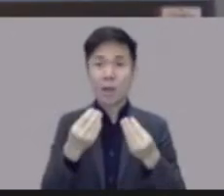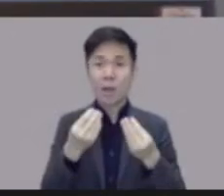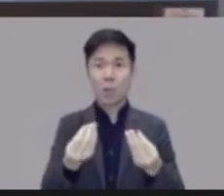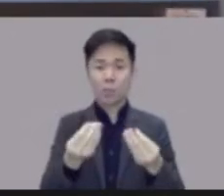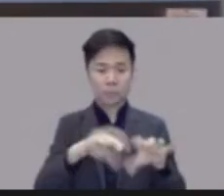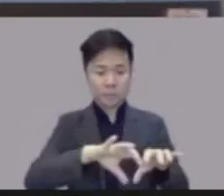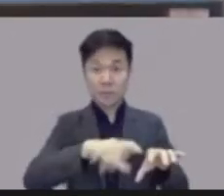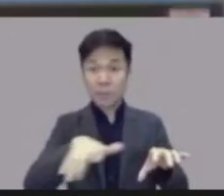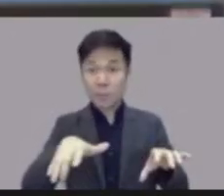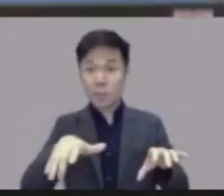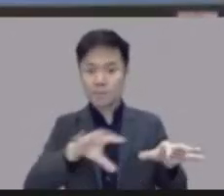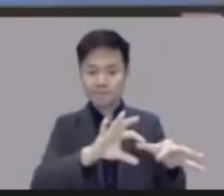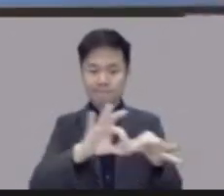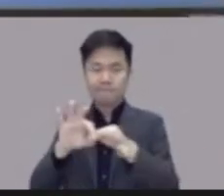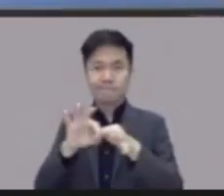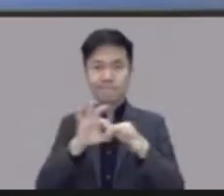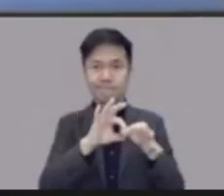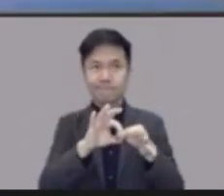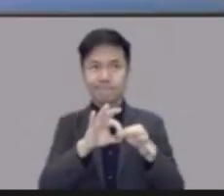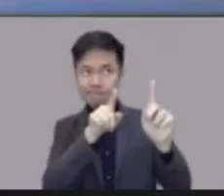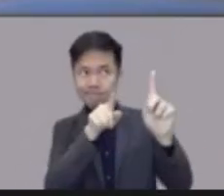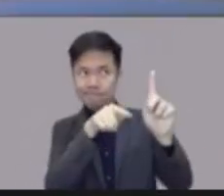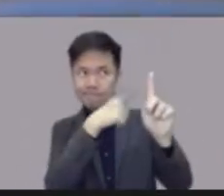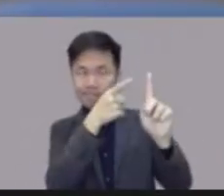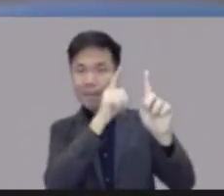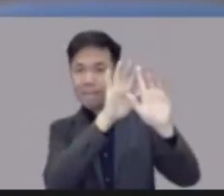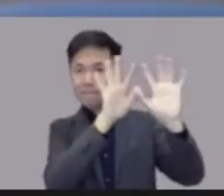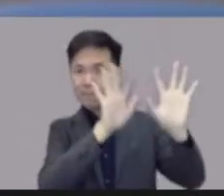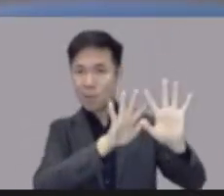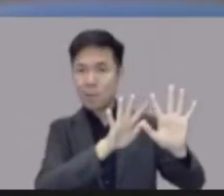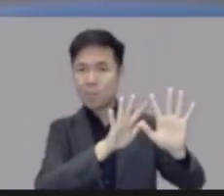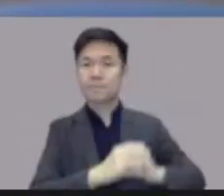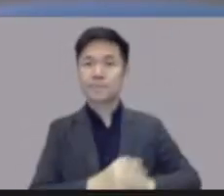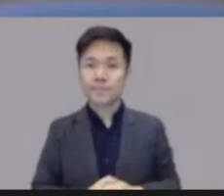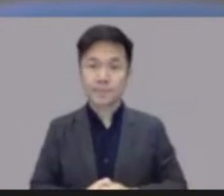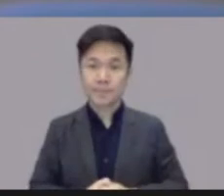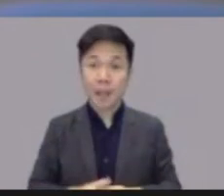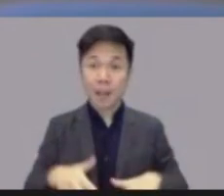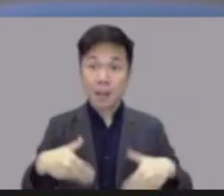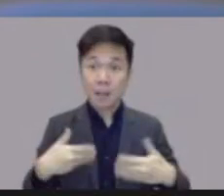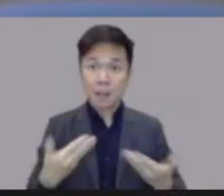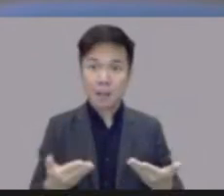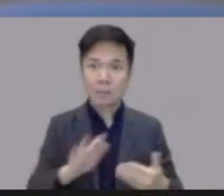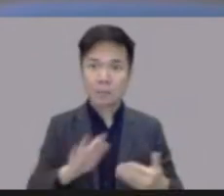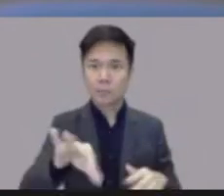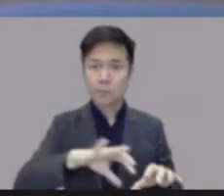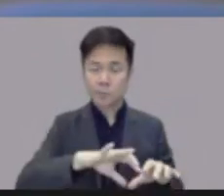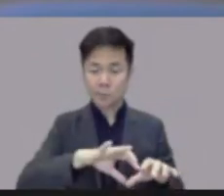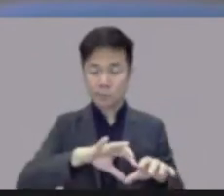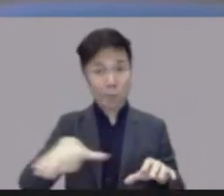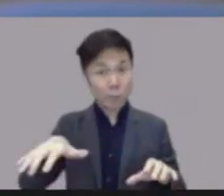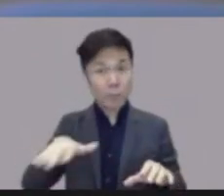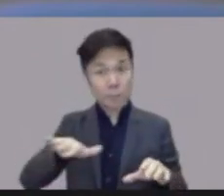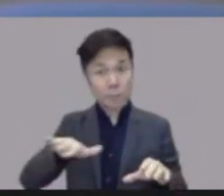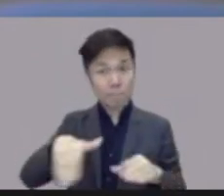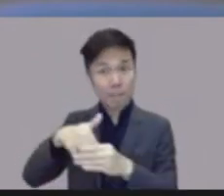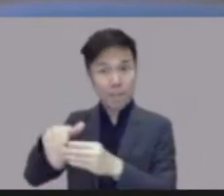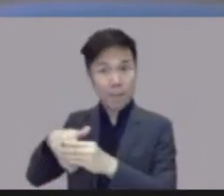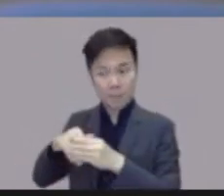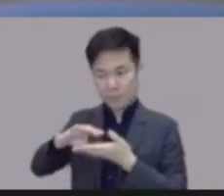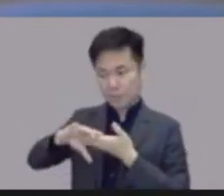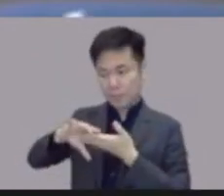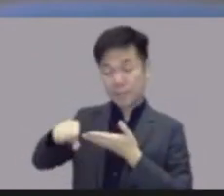environmental issues now it is up to countries to provide our asia-pacific region with a clear